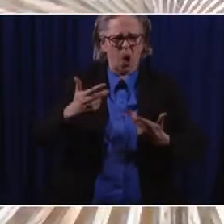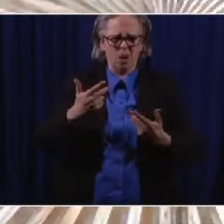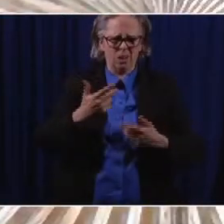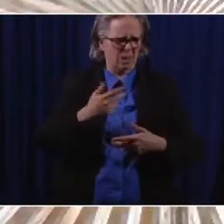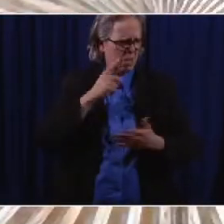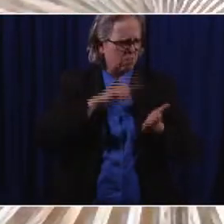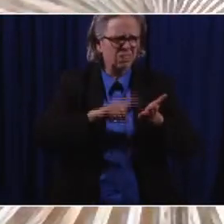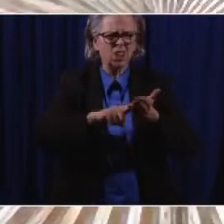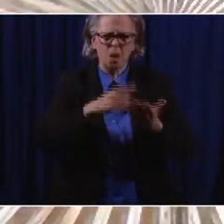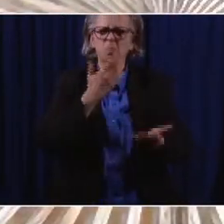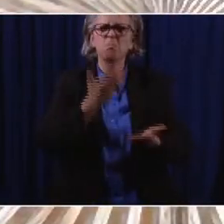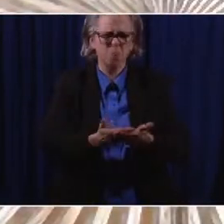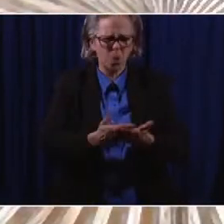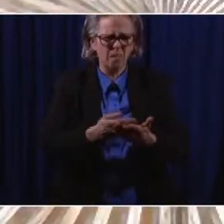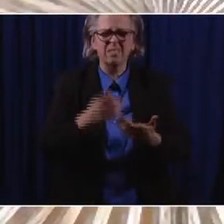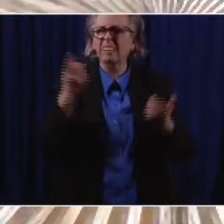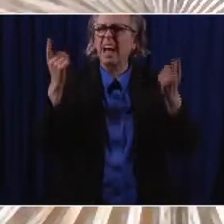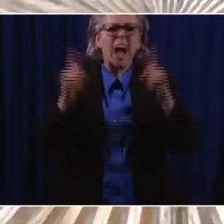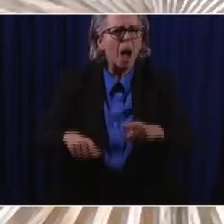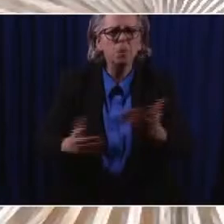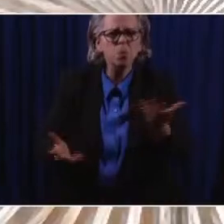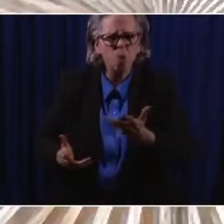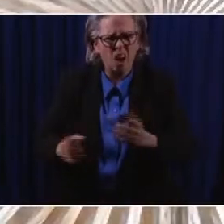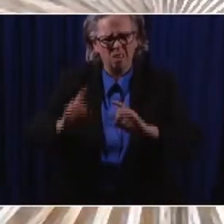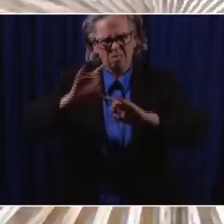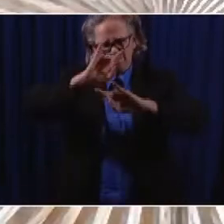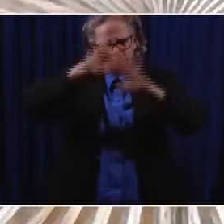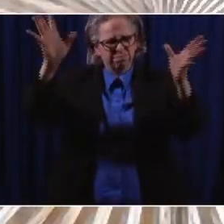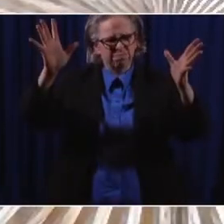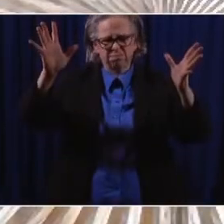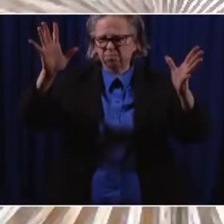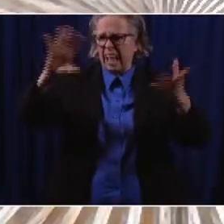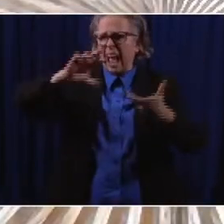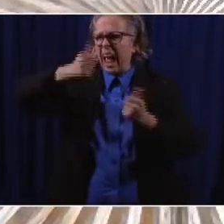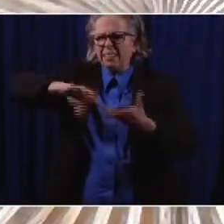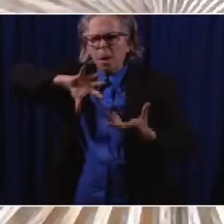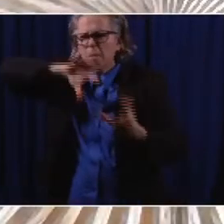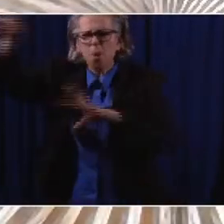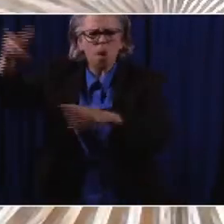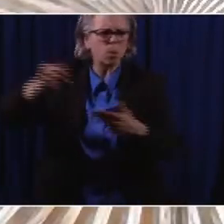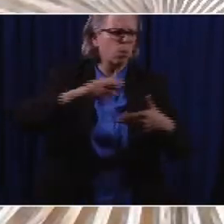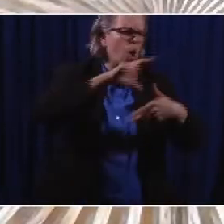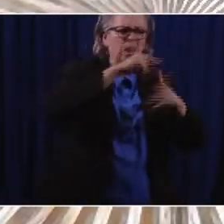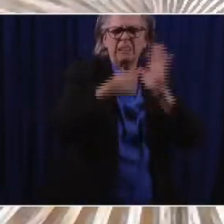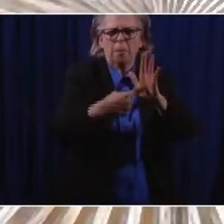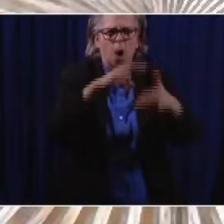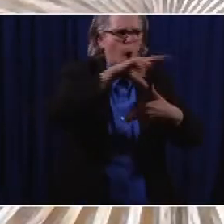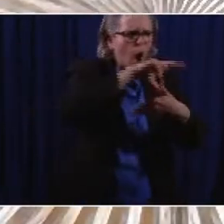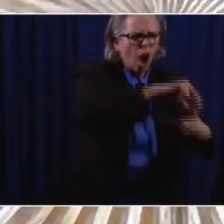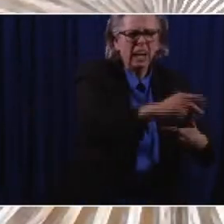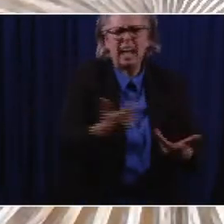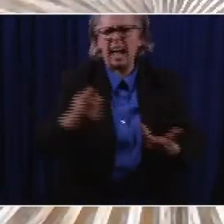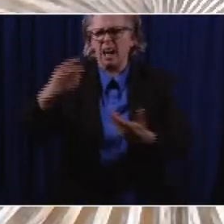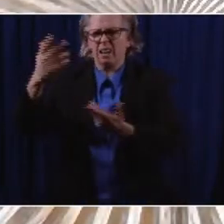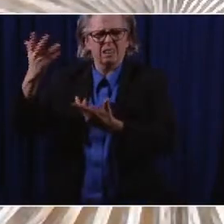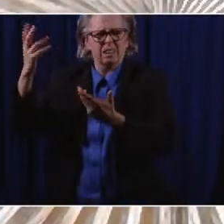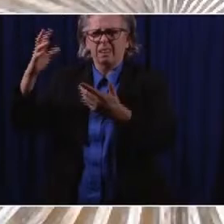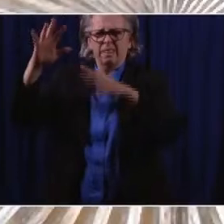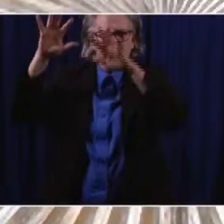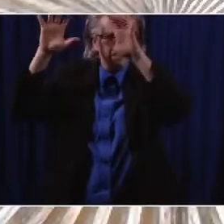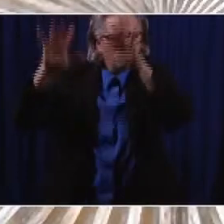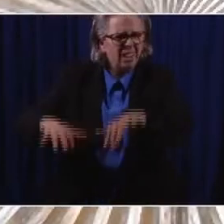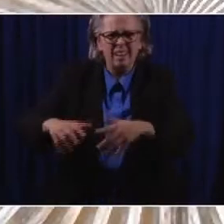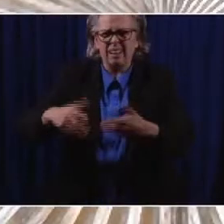and in this case, in pandemic times, it has proven to be a time of increased anxiety and stress